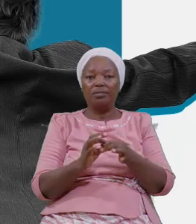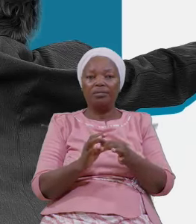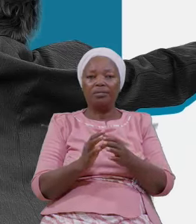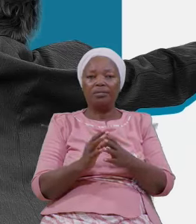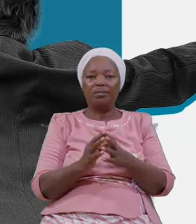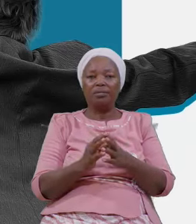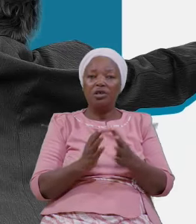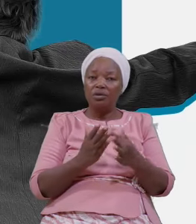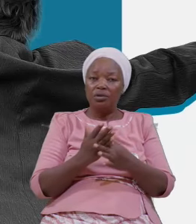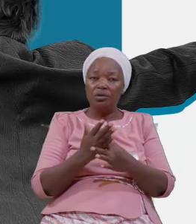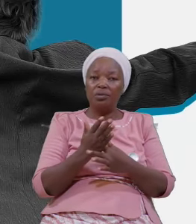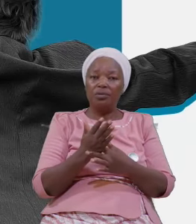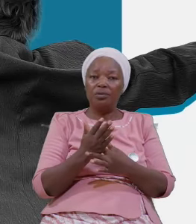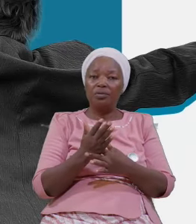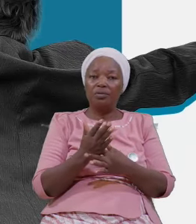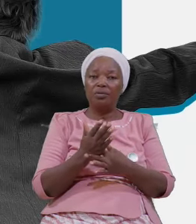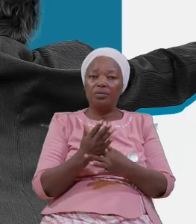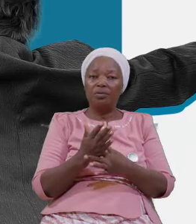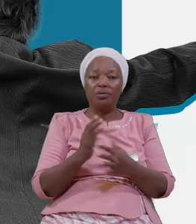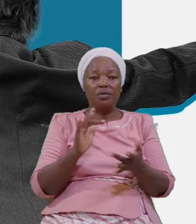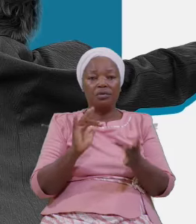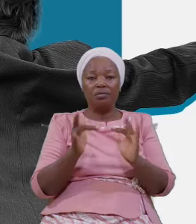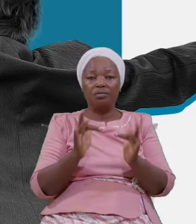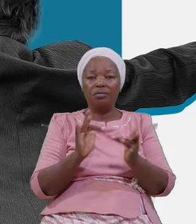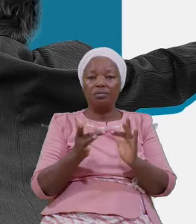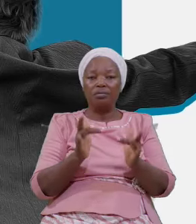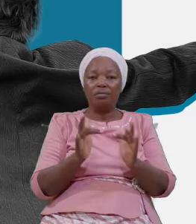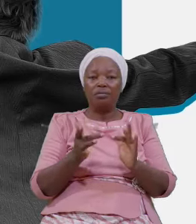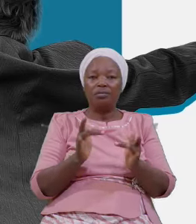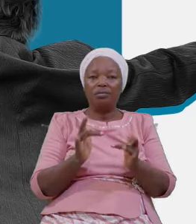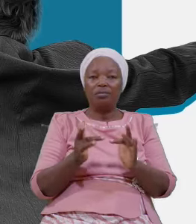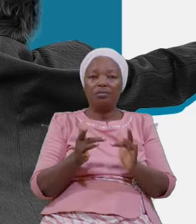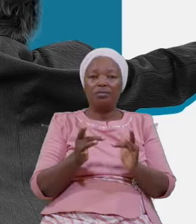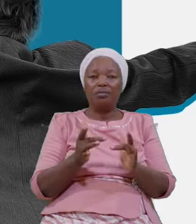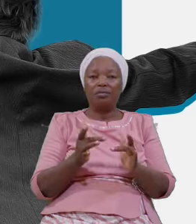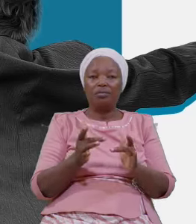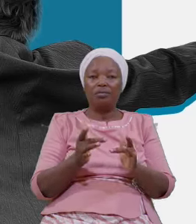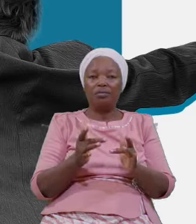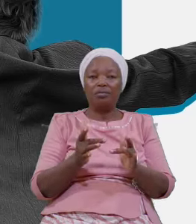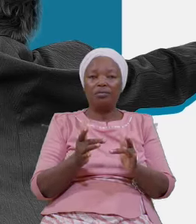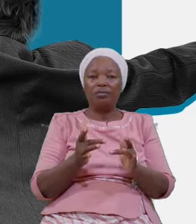through the social media, there is a link